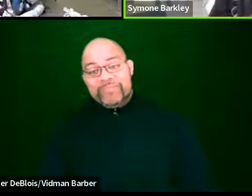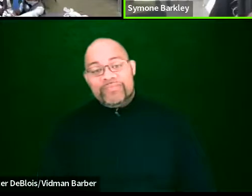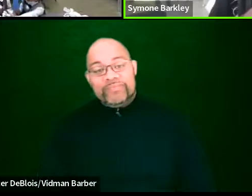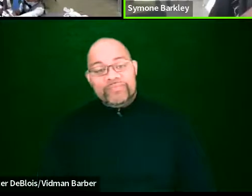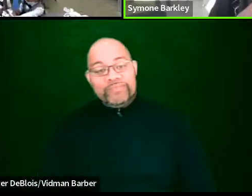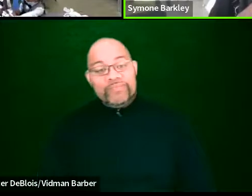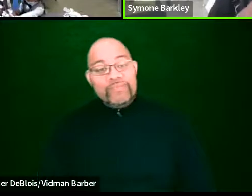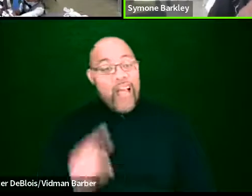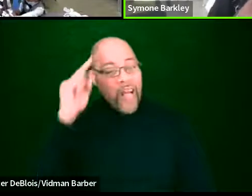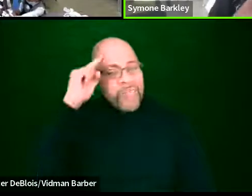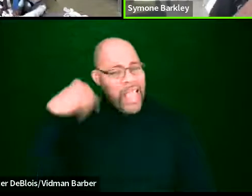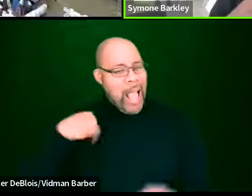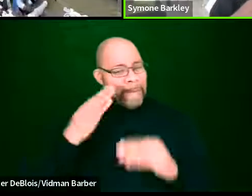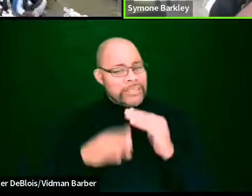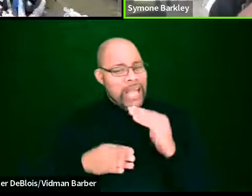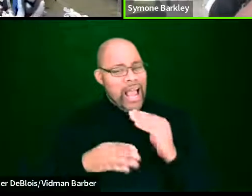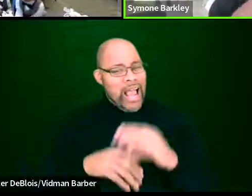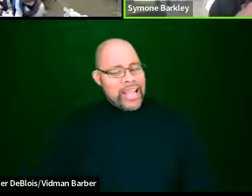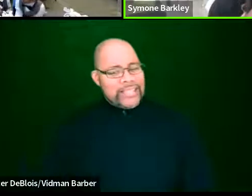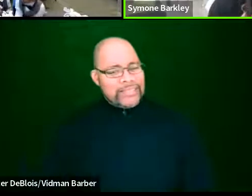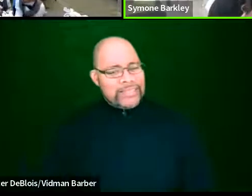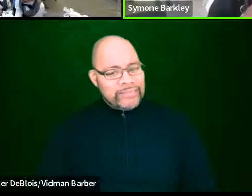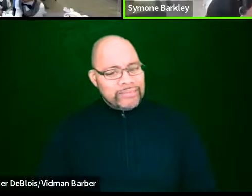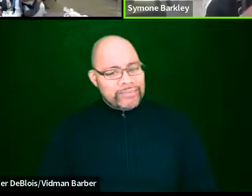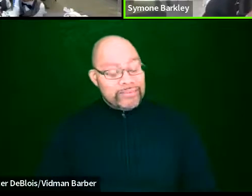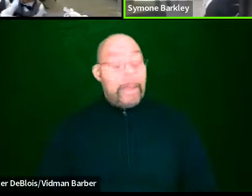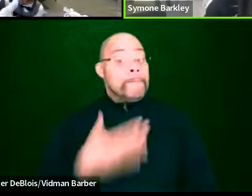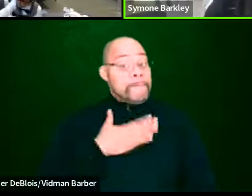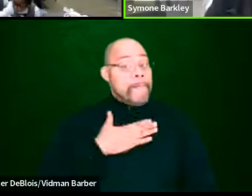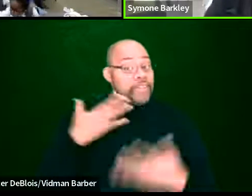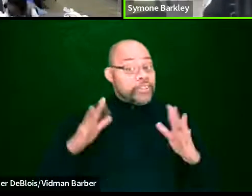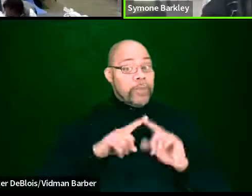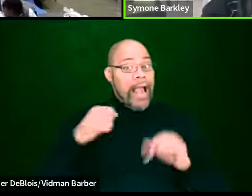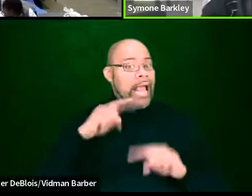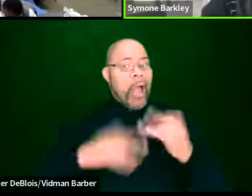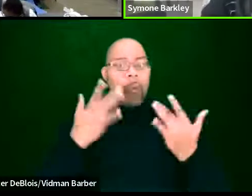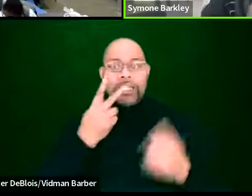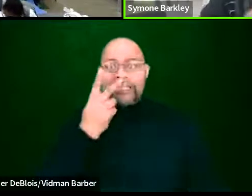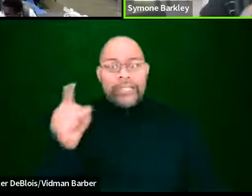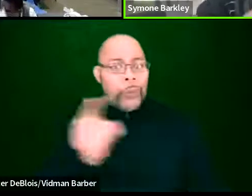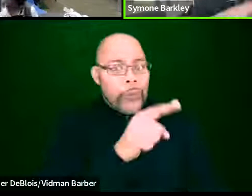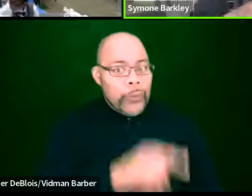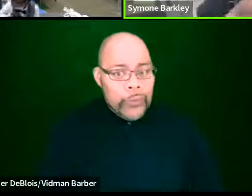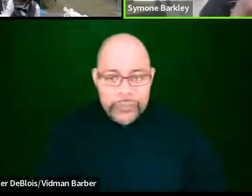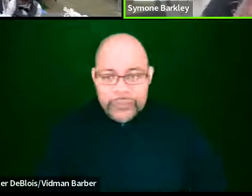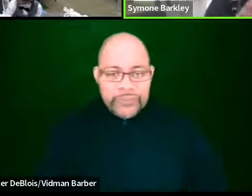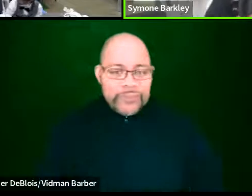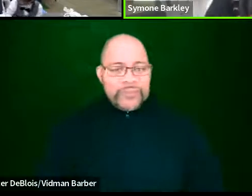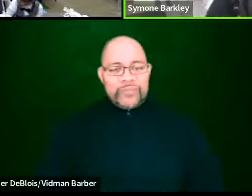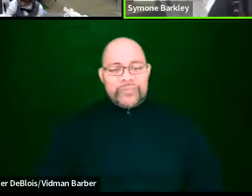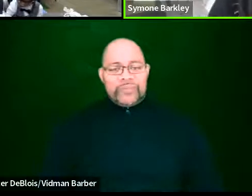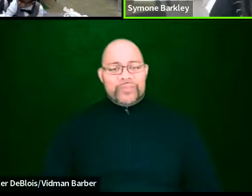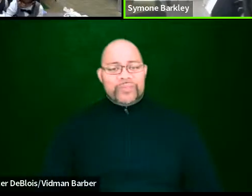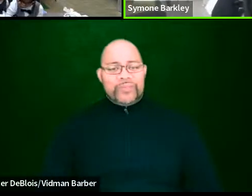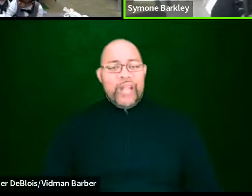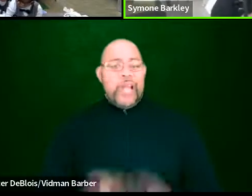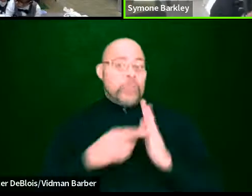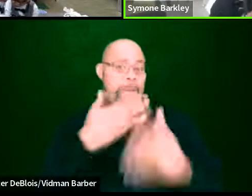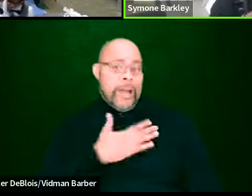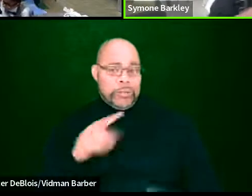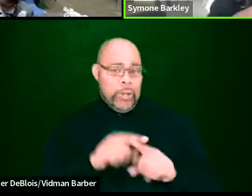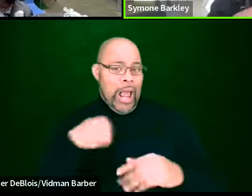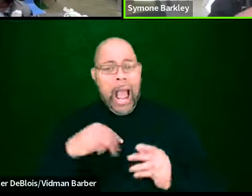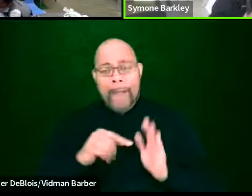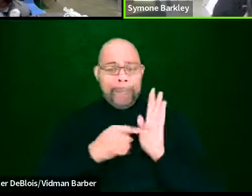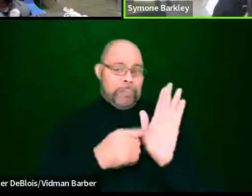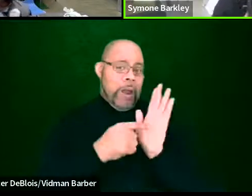I think I'm done mine, but I can't wait to see y'all's and to show mine because I'm gonna model it for